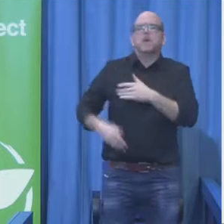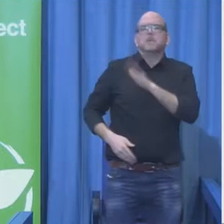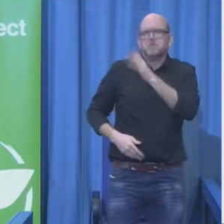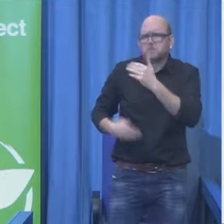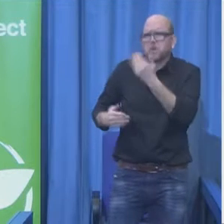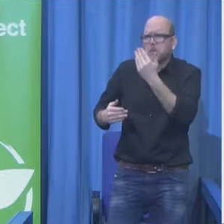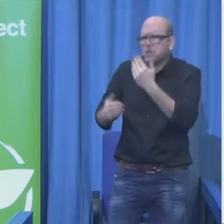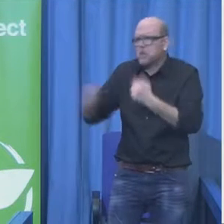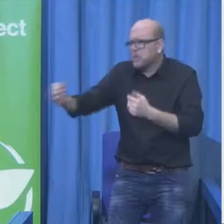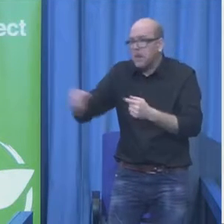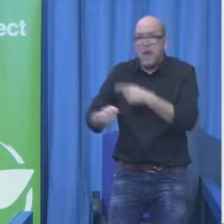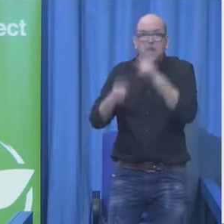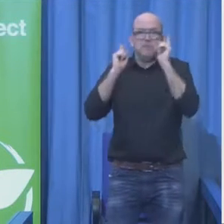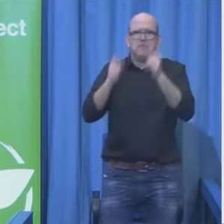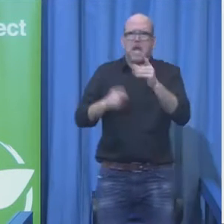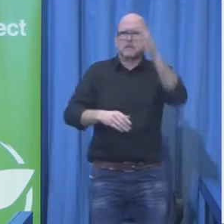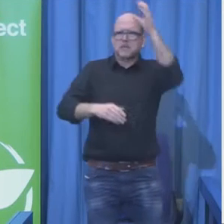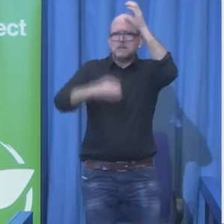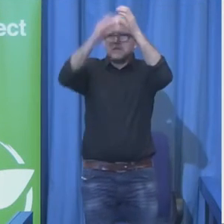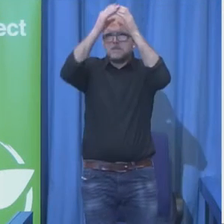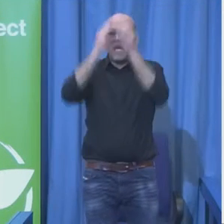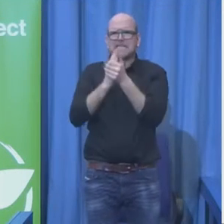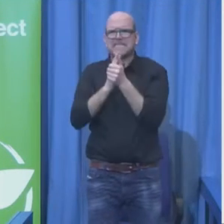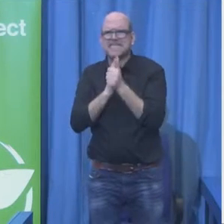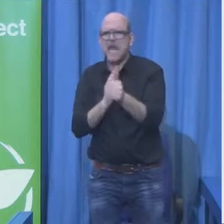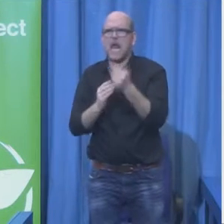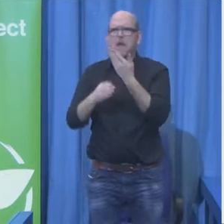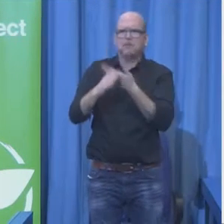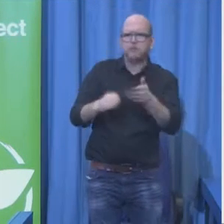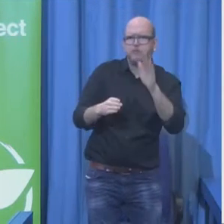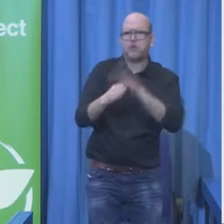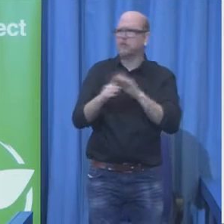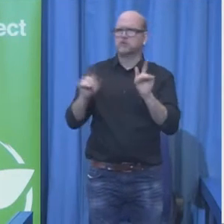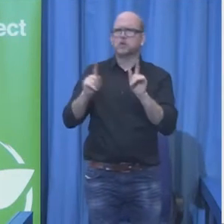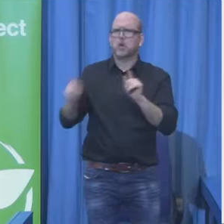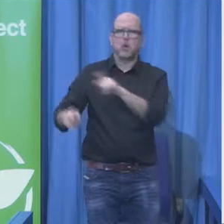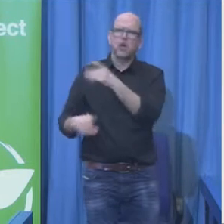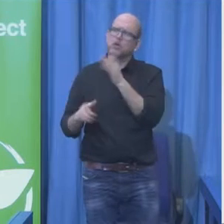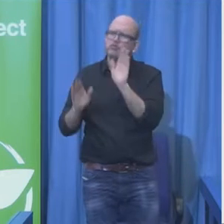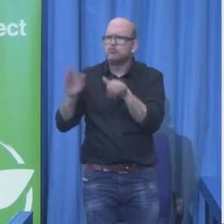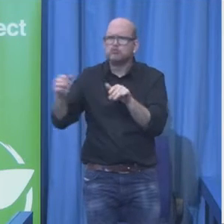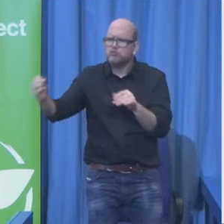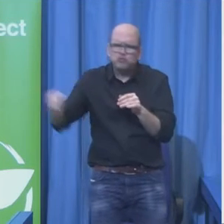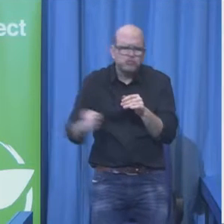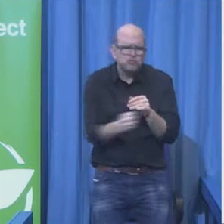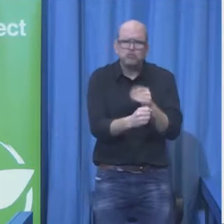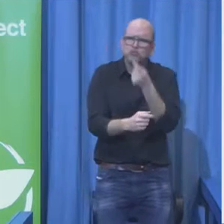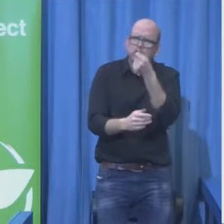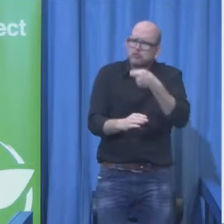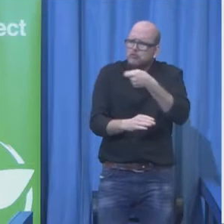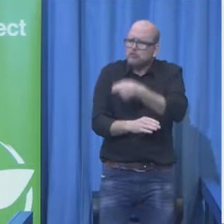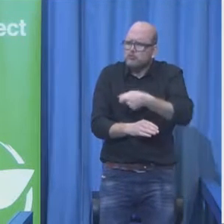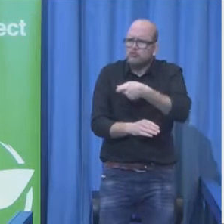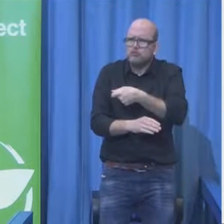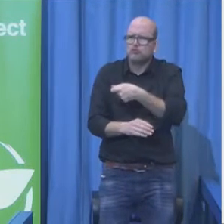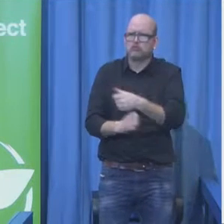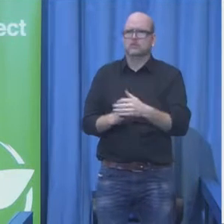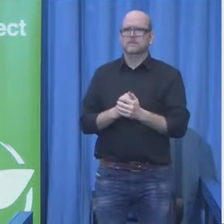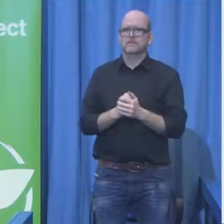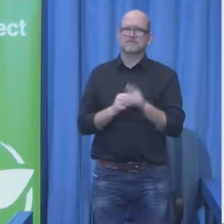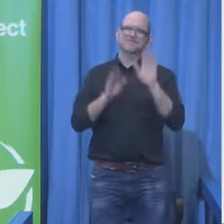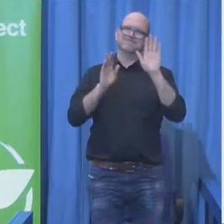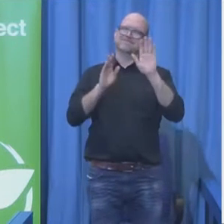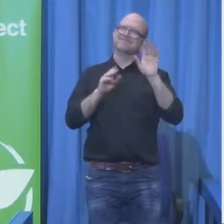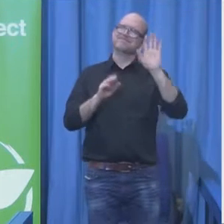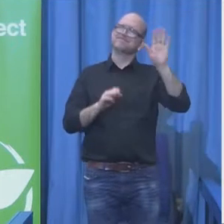And cultural perceptions, I mean, on both sides, from the side of the employer and the person looking for a